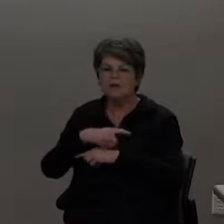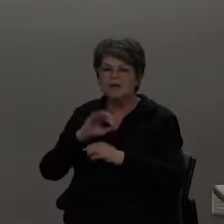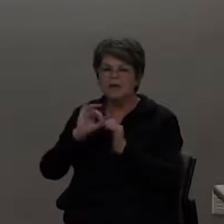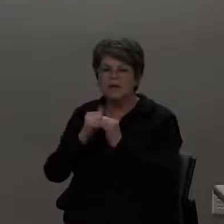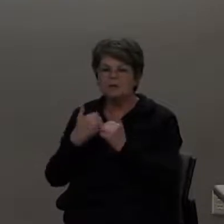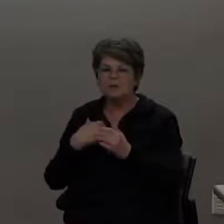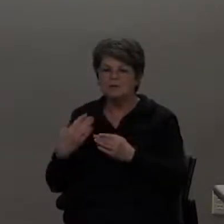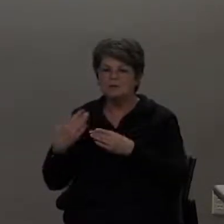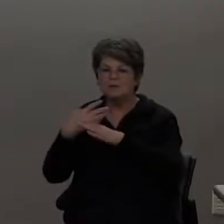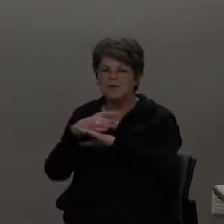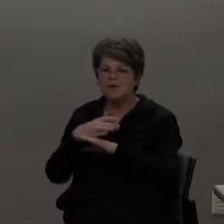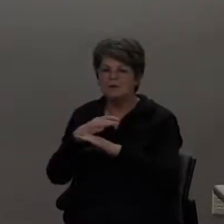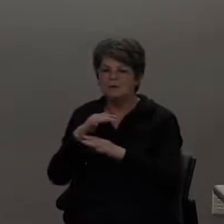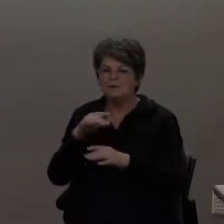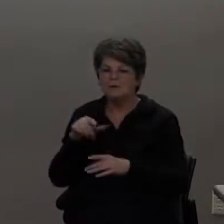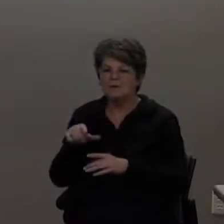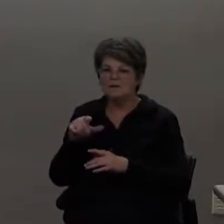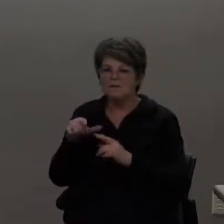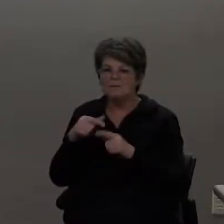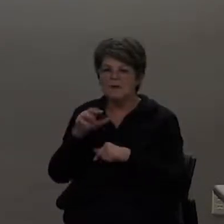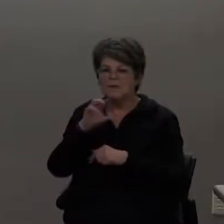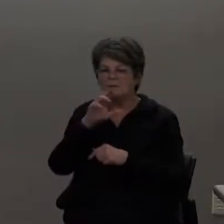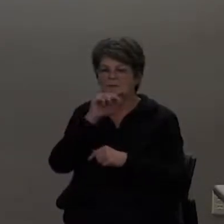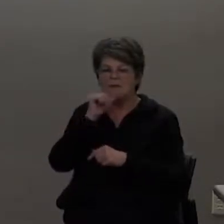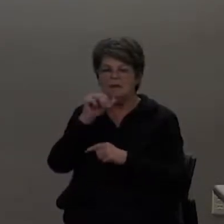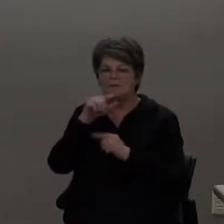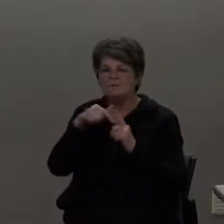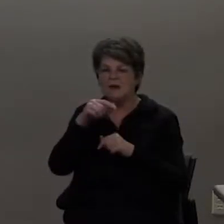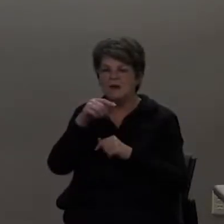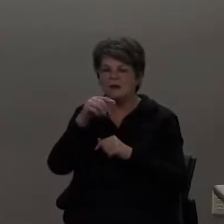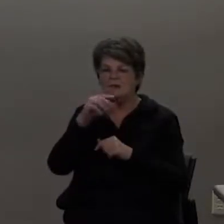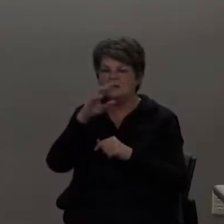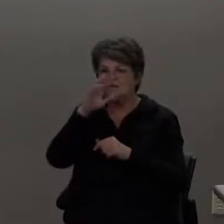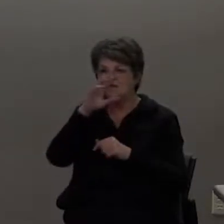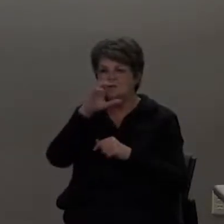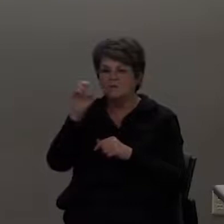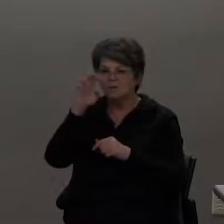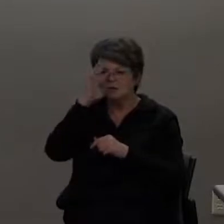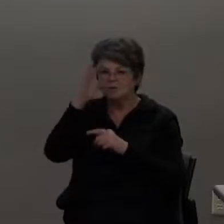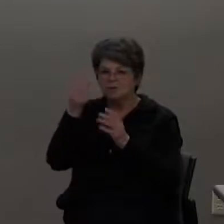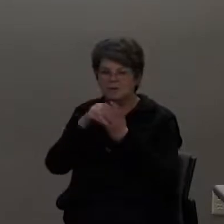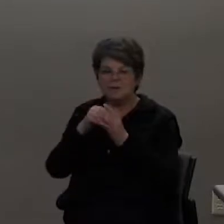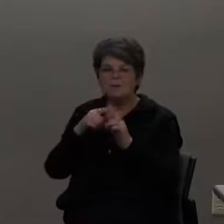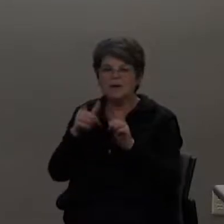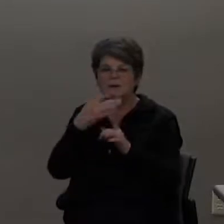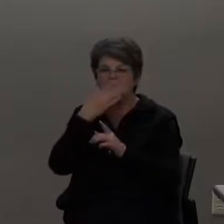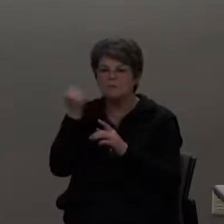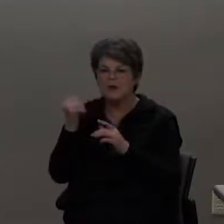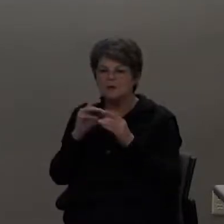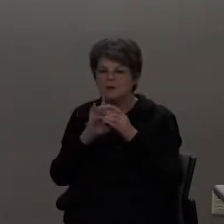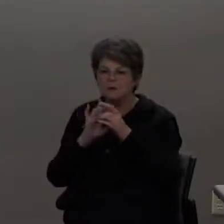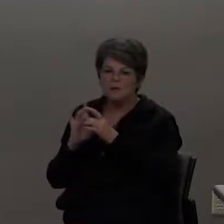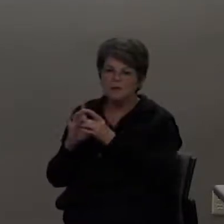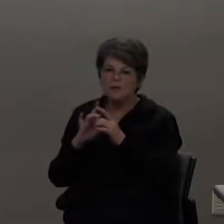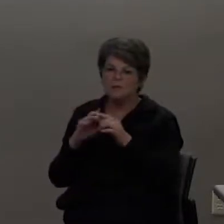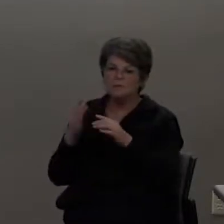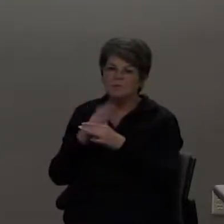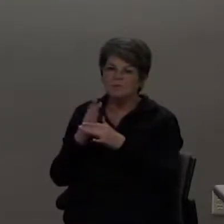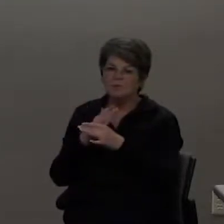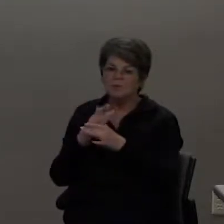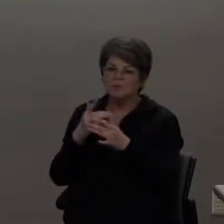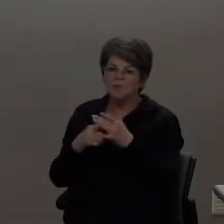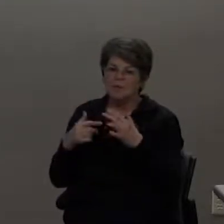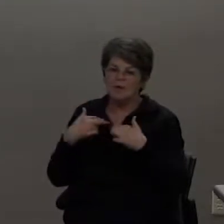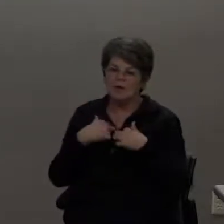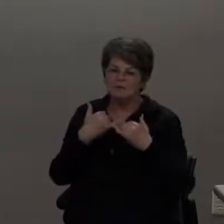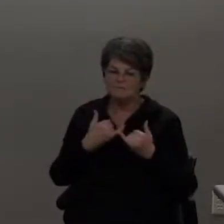strategies? Once again, this isn't about recreating the wheel, it's about being a better coordinator between the assets that we have now and getting everybody